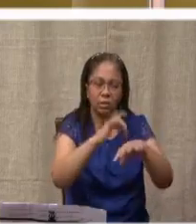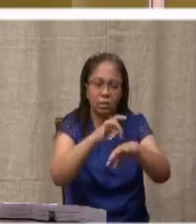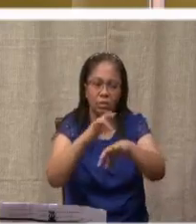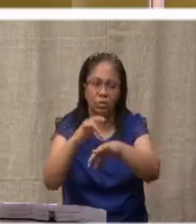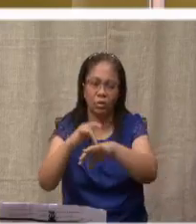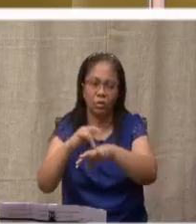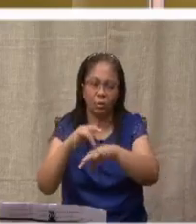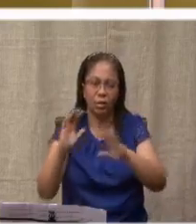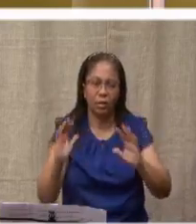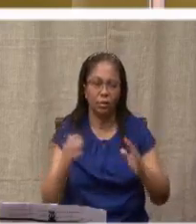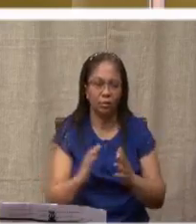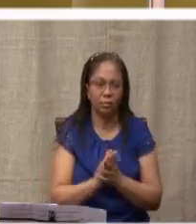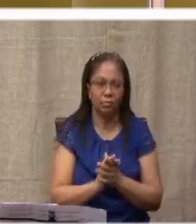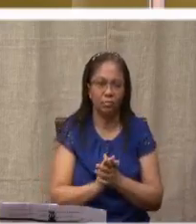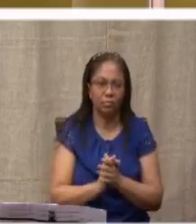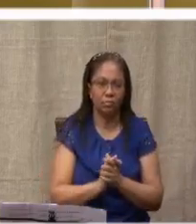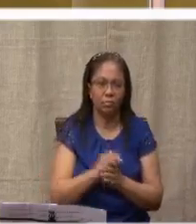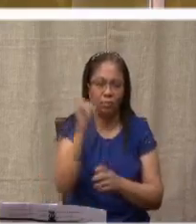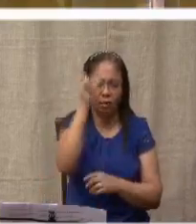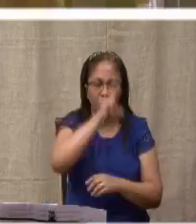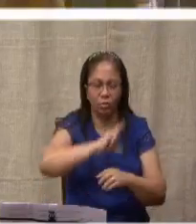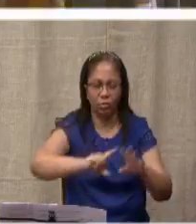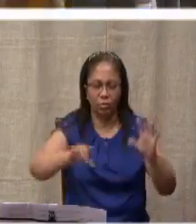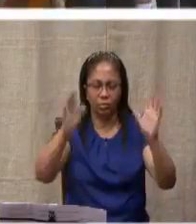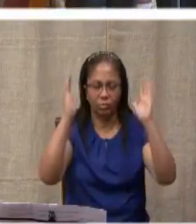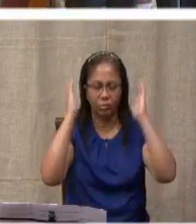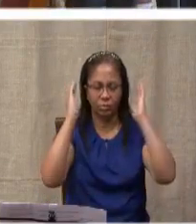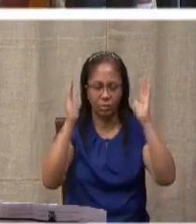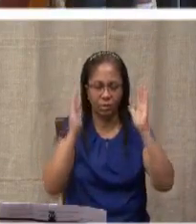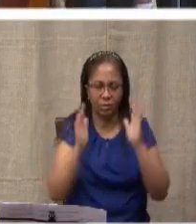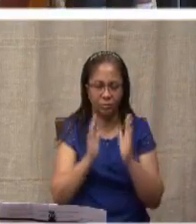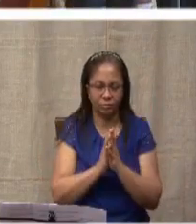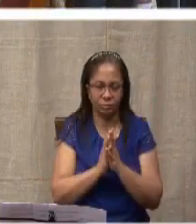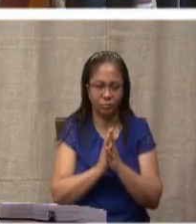speedy recovery lord hear us